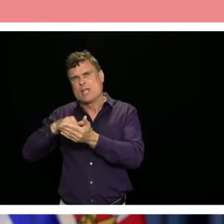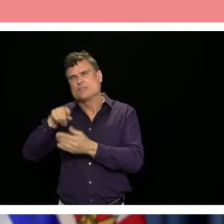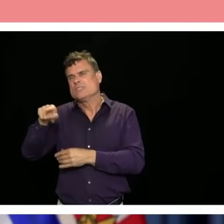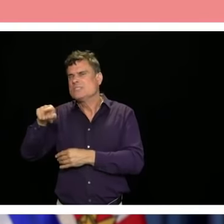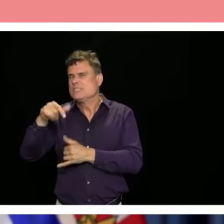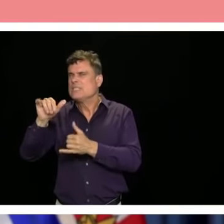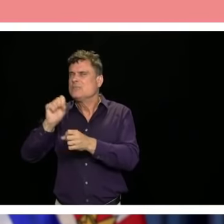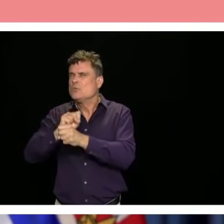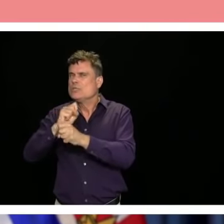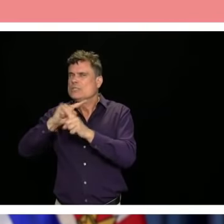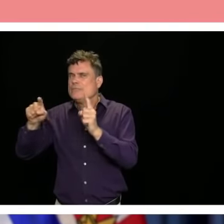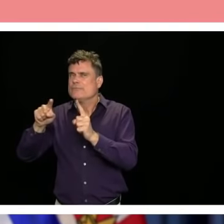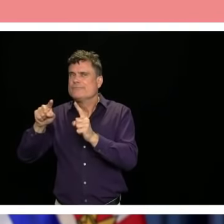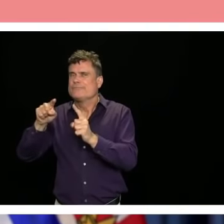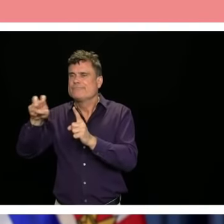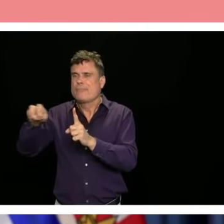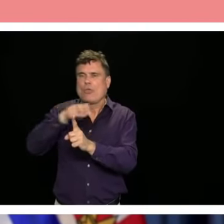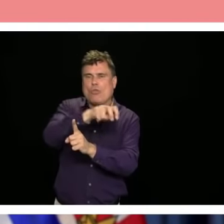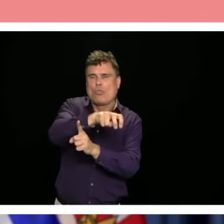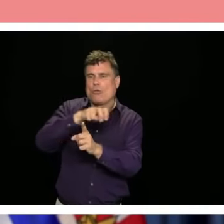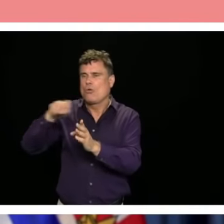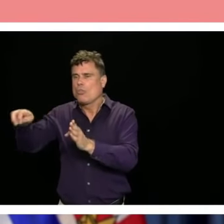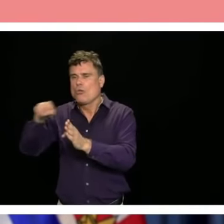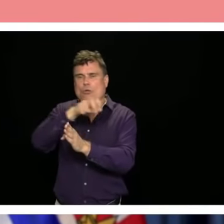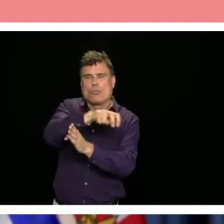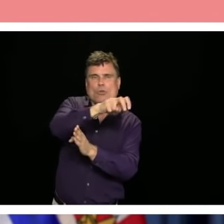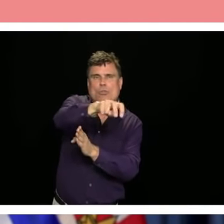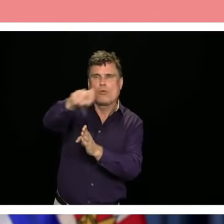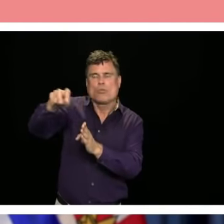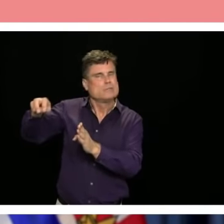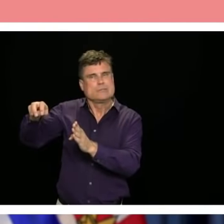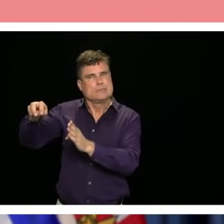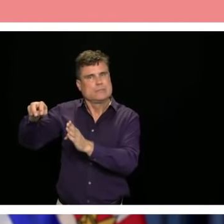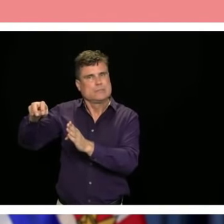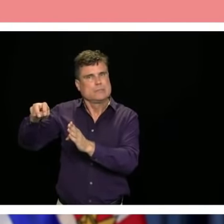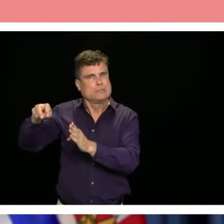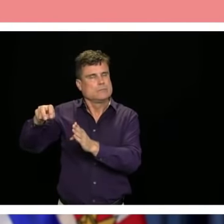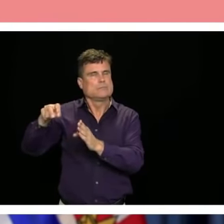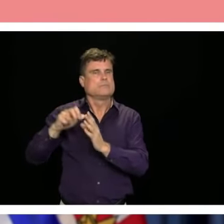48,794 workers working at the impacted sites, the 526 sites.